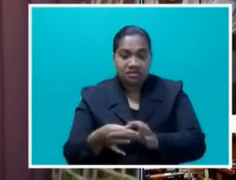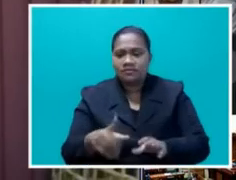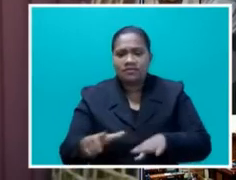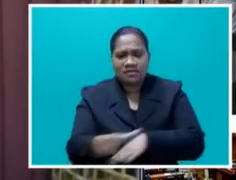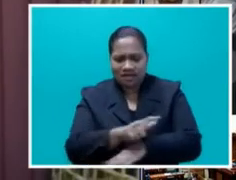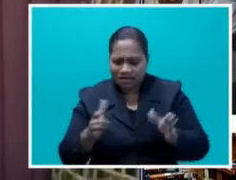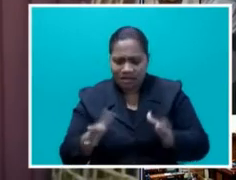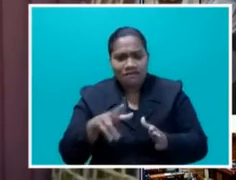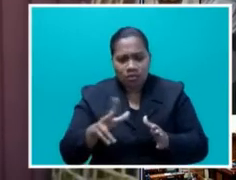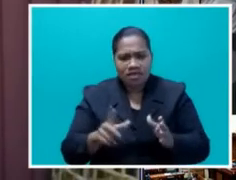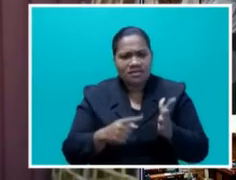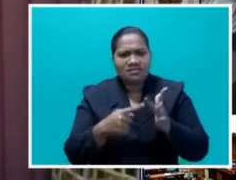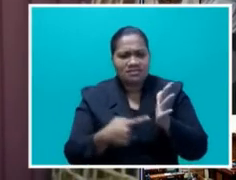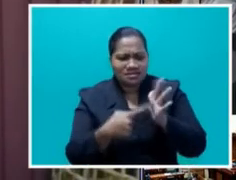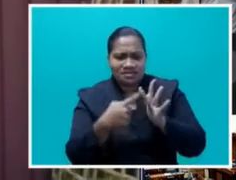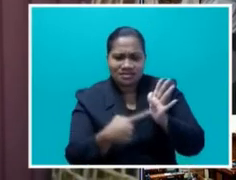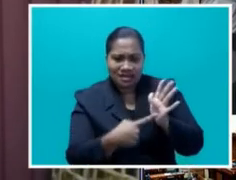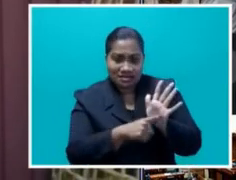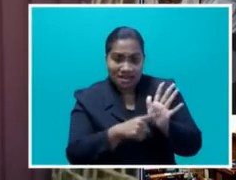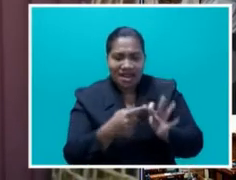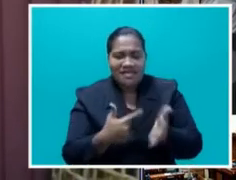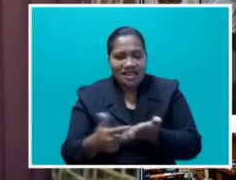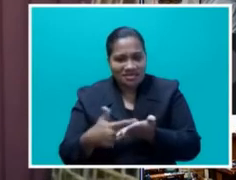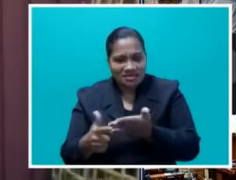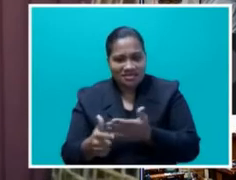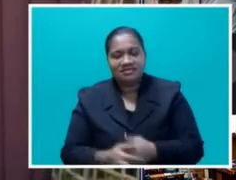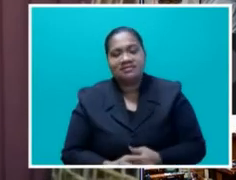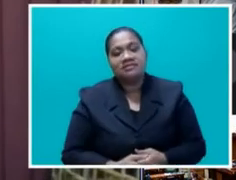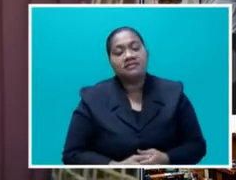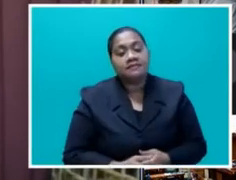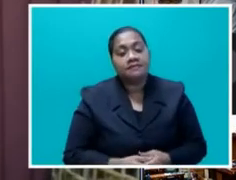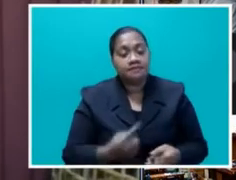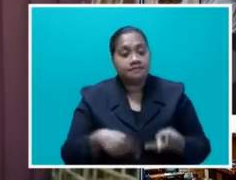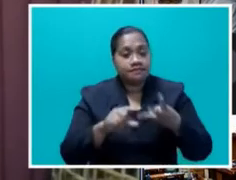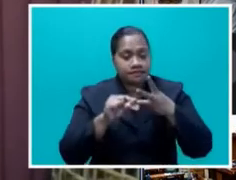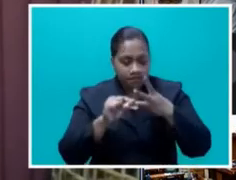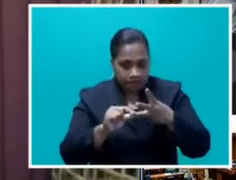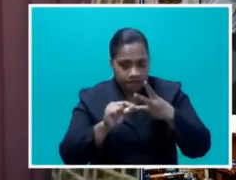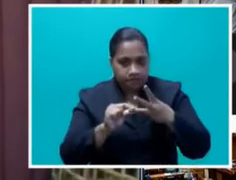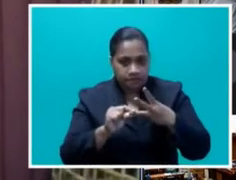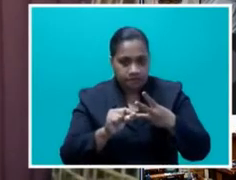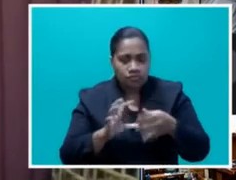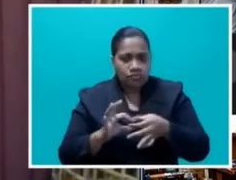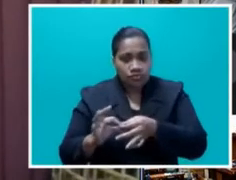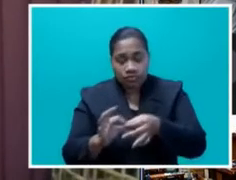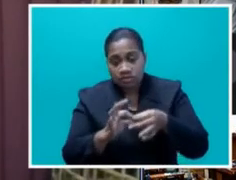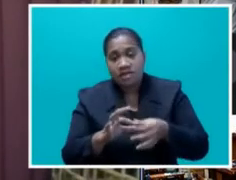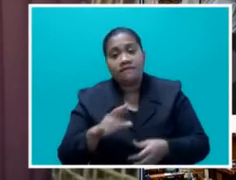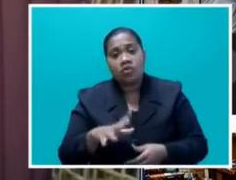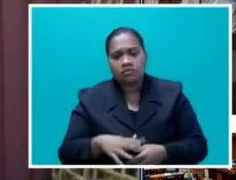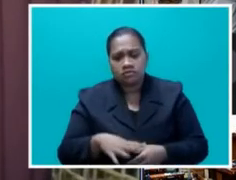demarcations for titles and leasing arrangements. Thirdly, interagency coordination to undertake